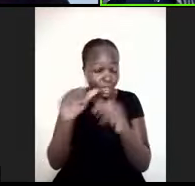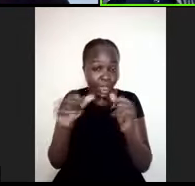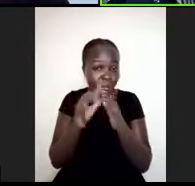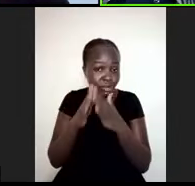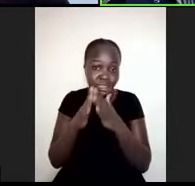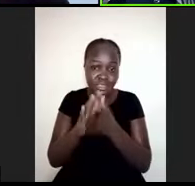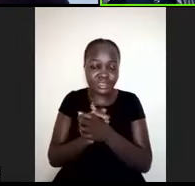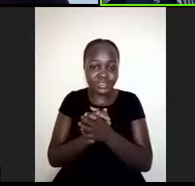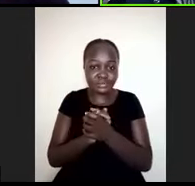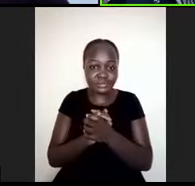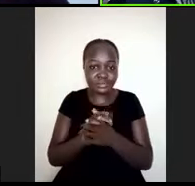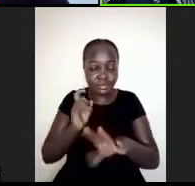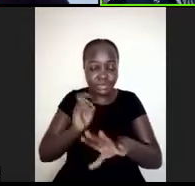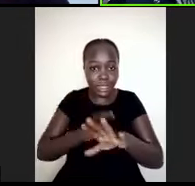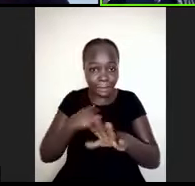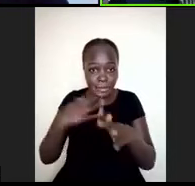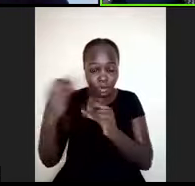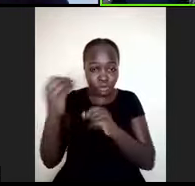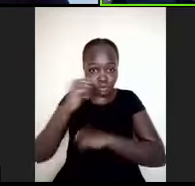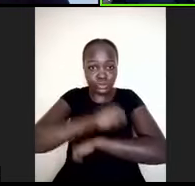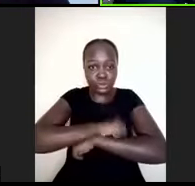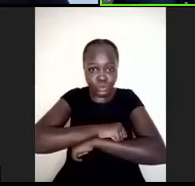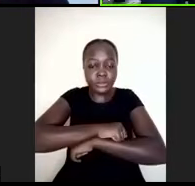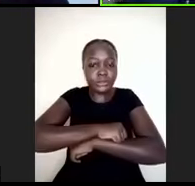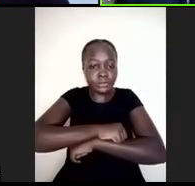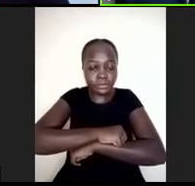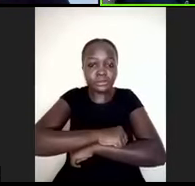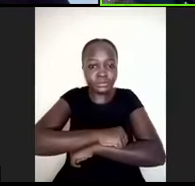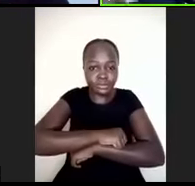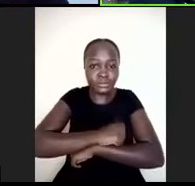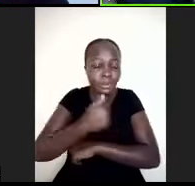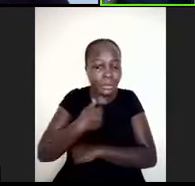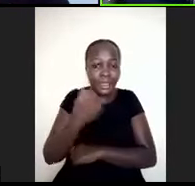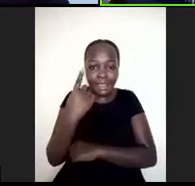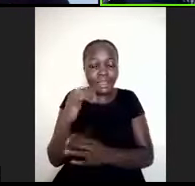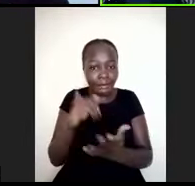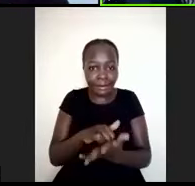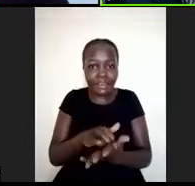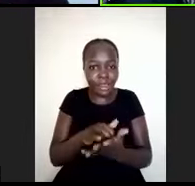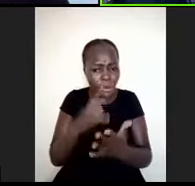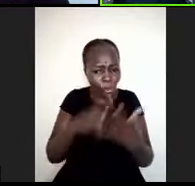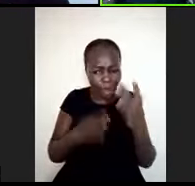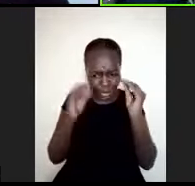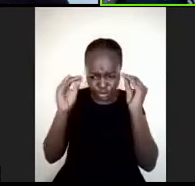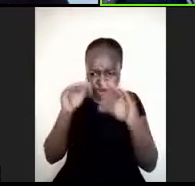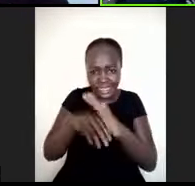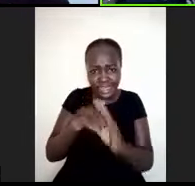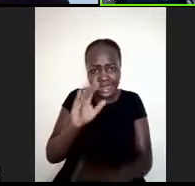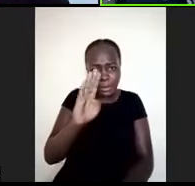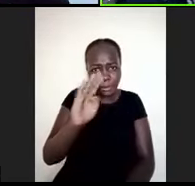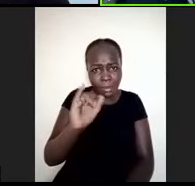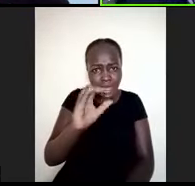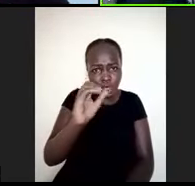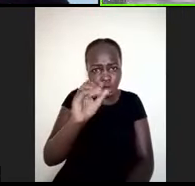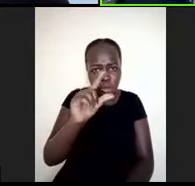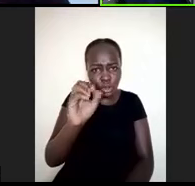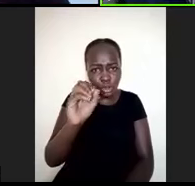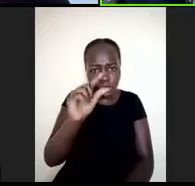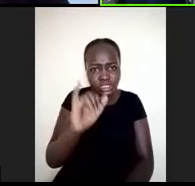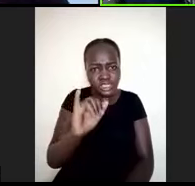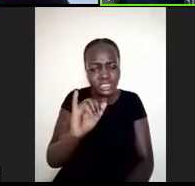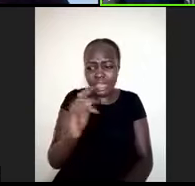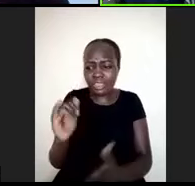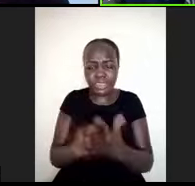When I go to the schools and I realize that what they're taught in biology is just biology, but there's the